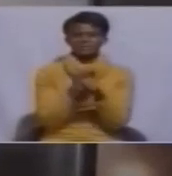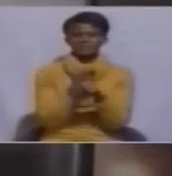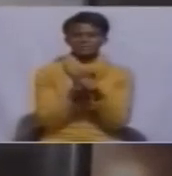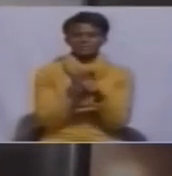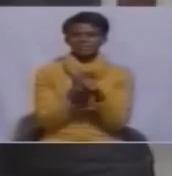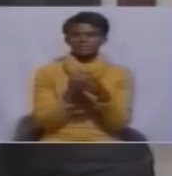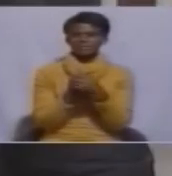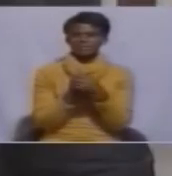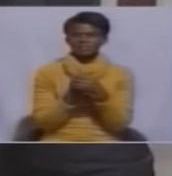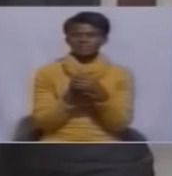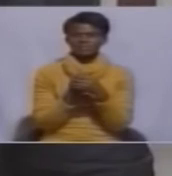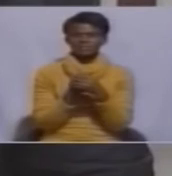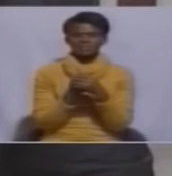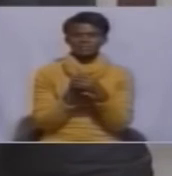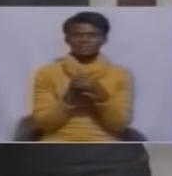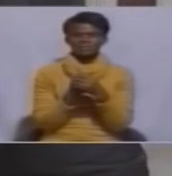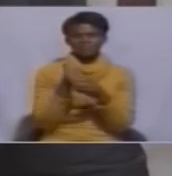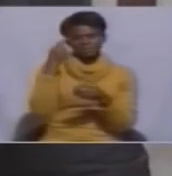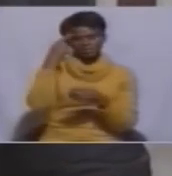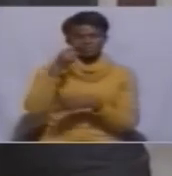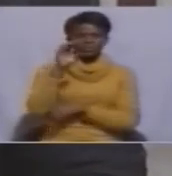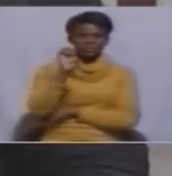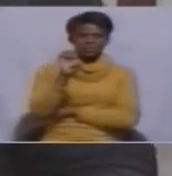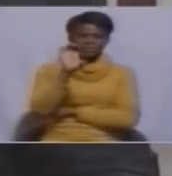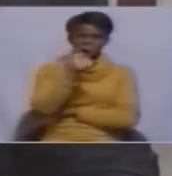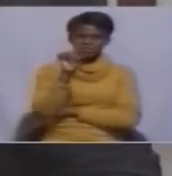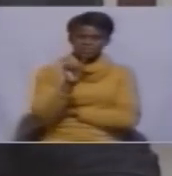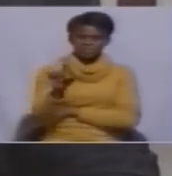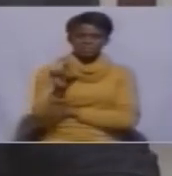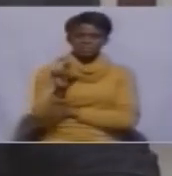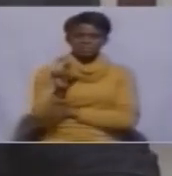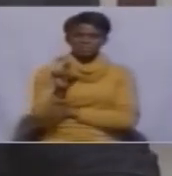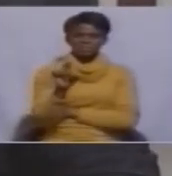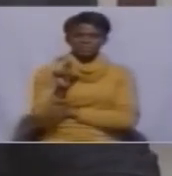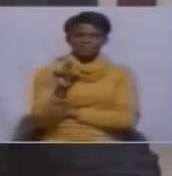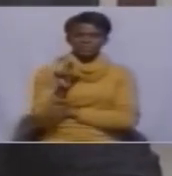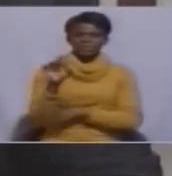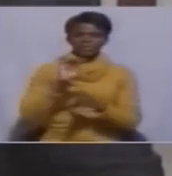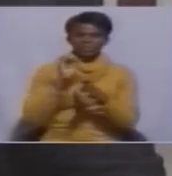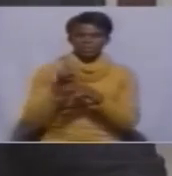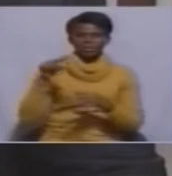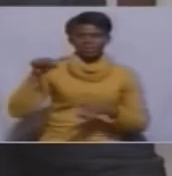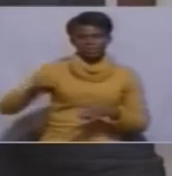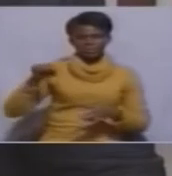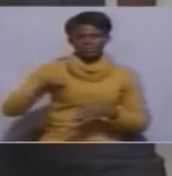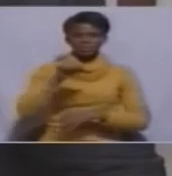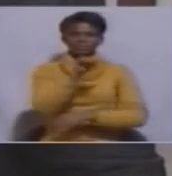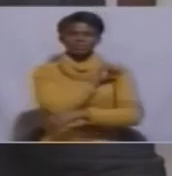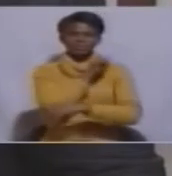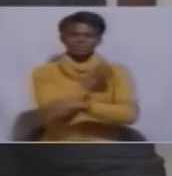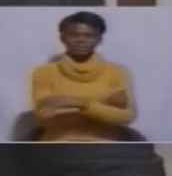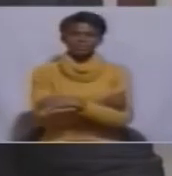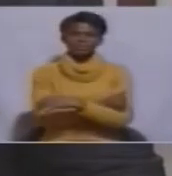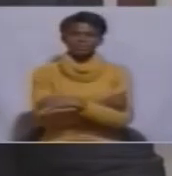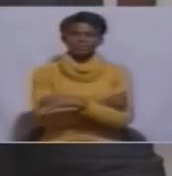Yeah, I think it's for ECZ or maybe the qualifications authority.